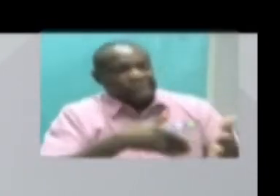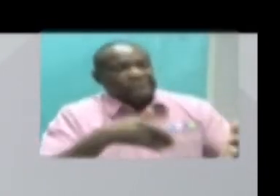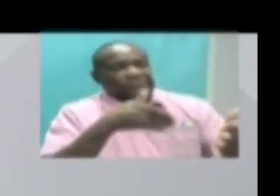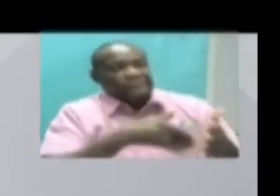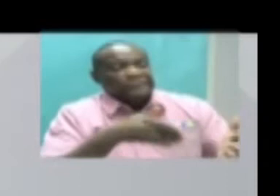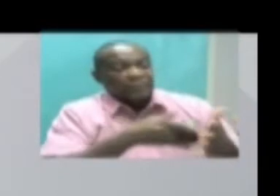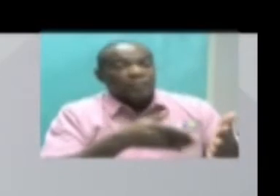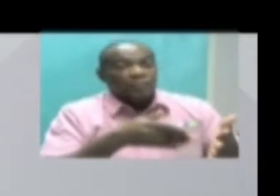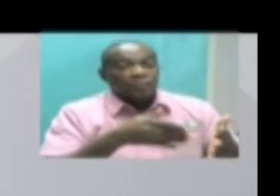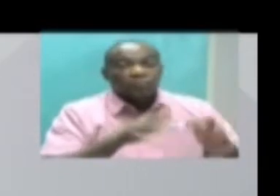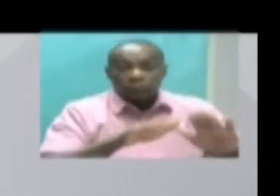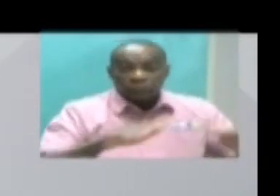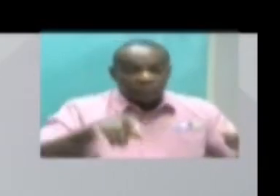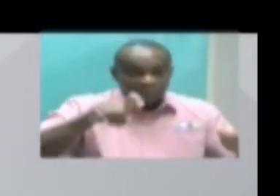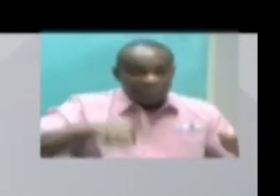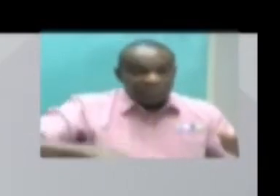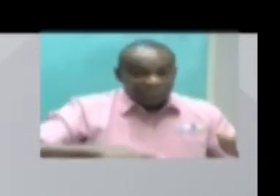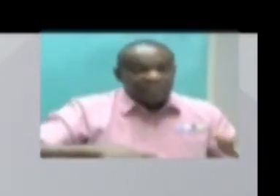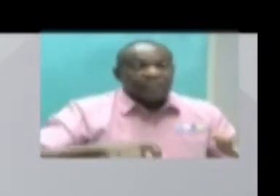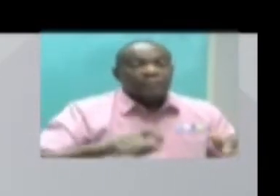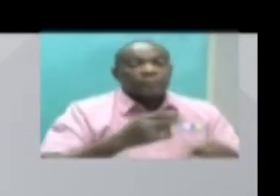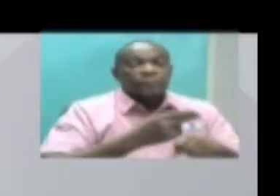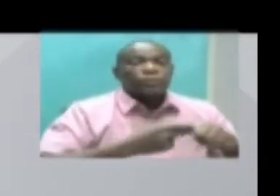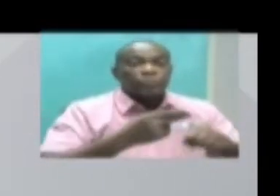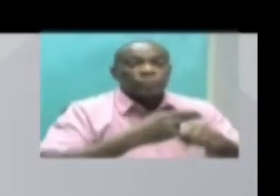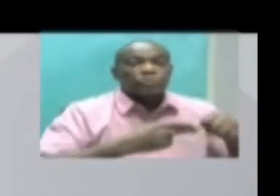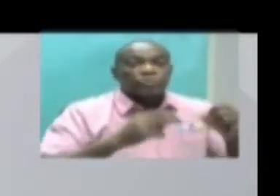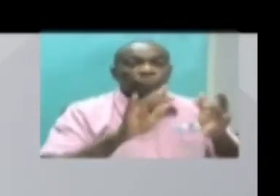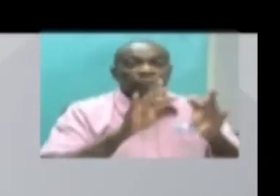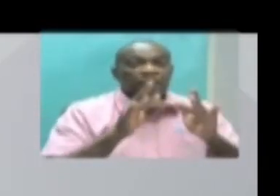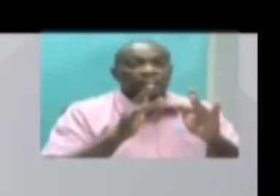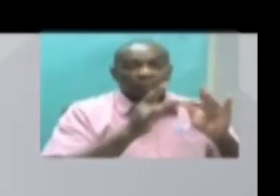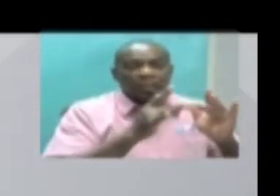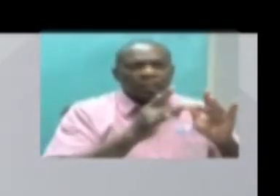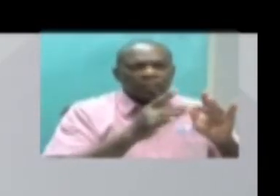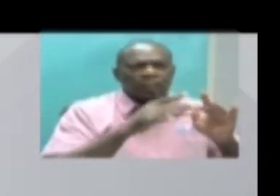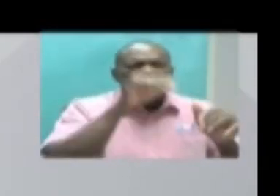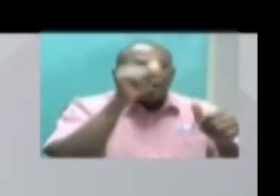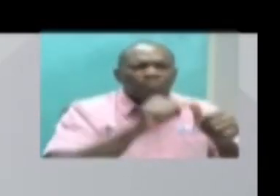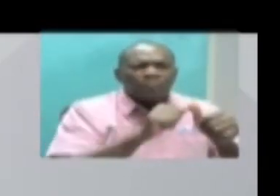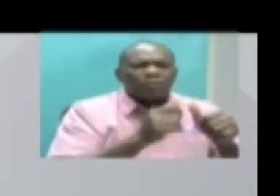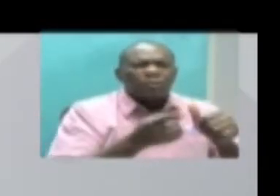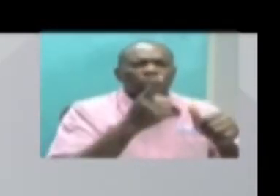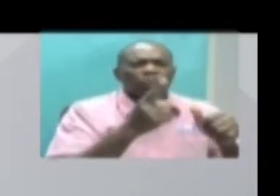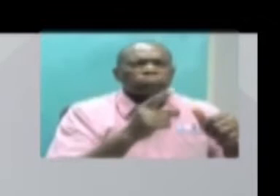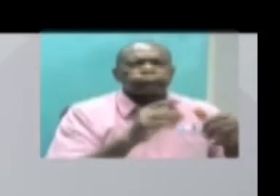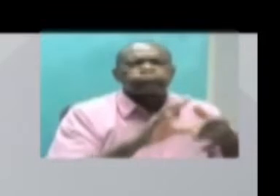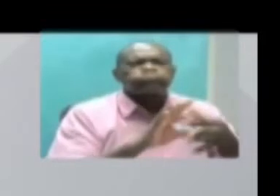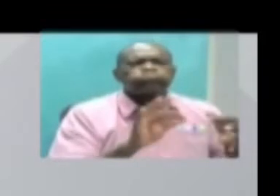the analogy that comes to my mind is the guy who sells coconuts.